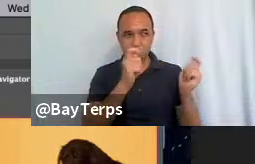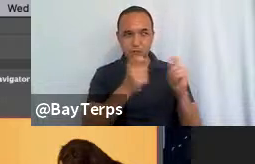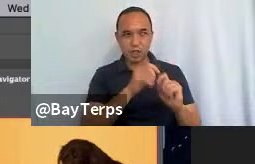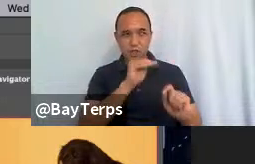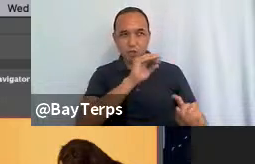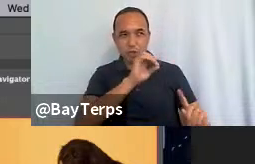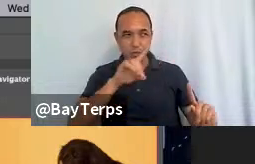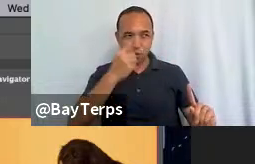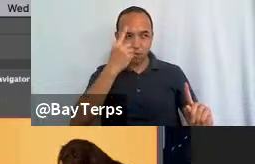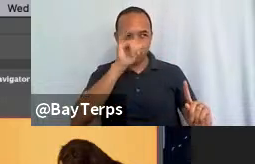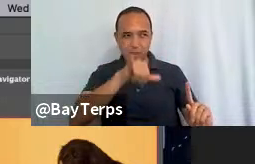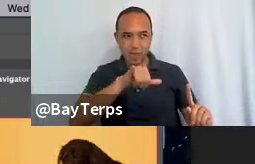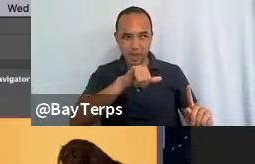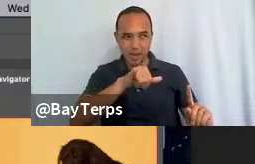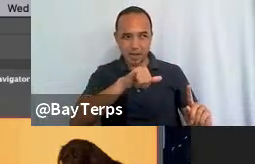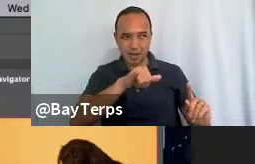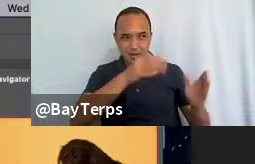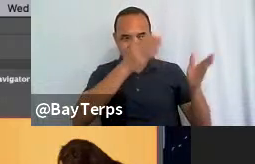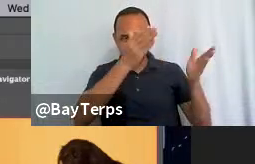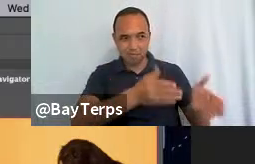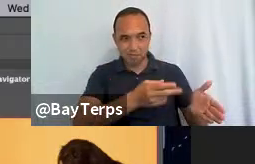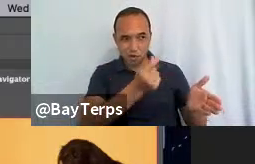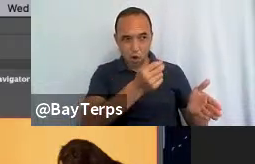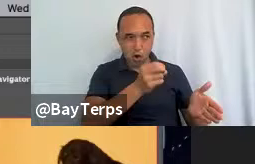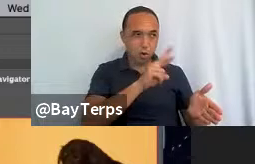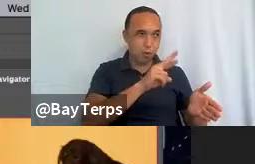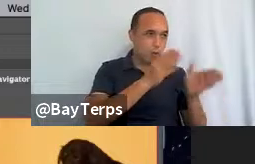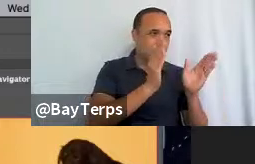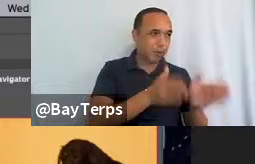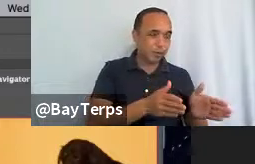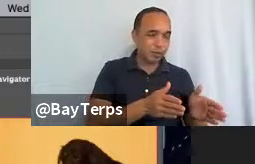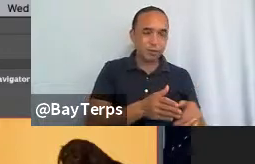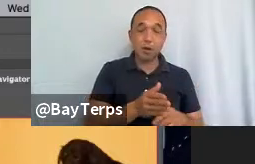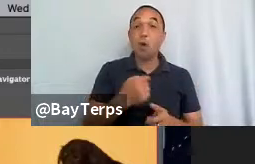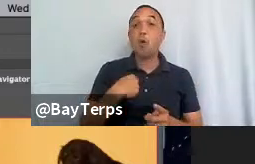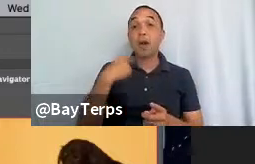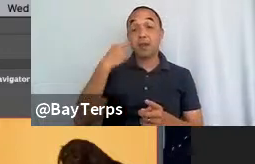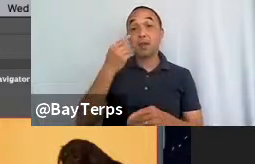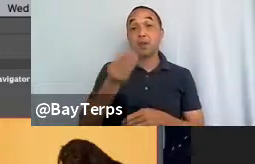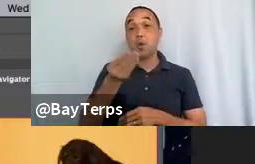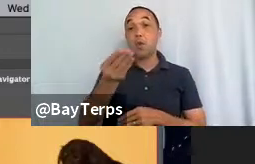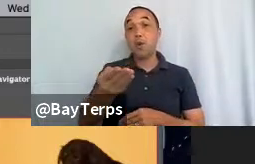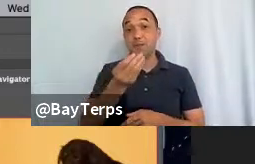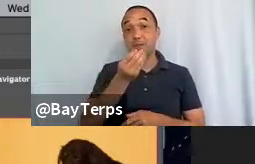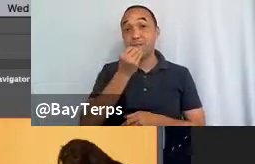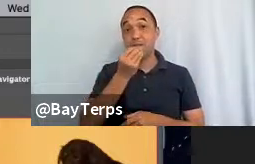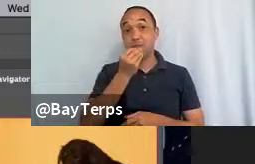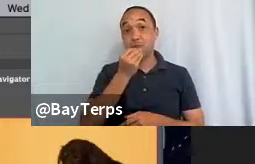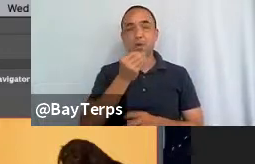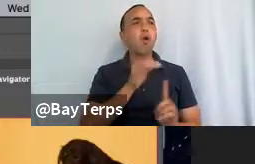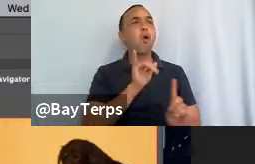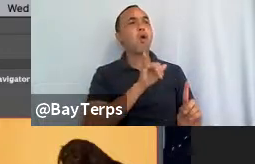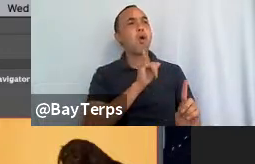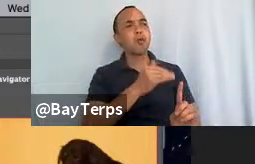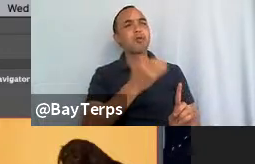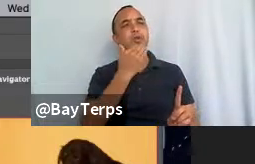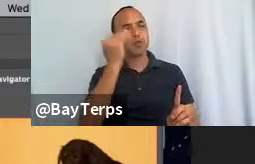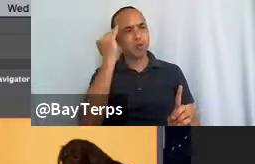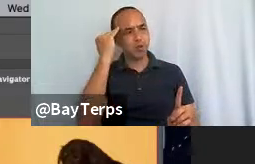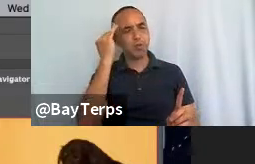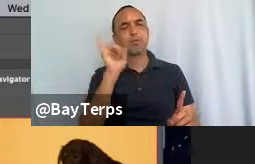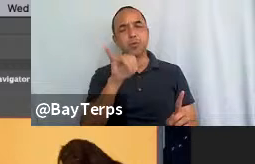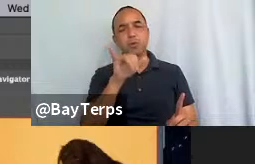I don't like it's psychic. I think by offering her a treat. Got it. Got it. Good tip. Good tip. How to do